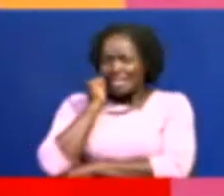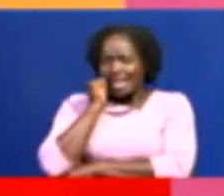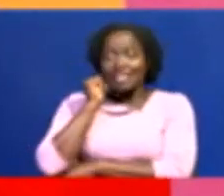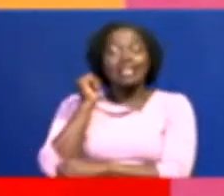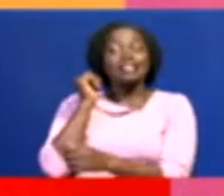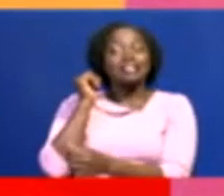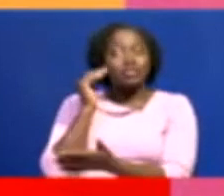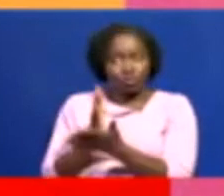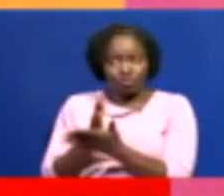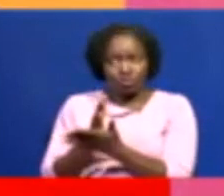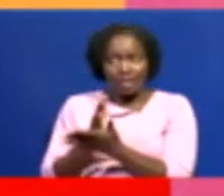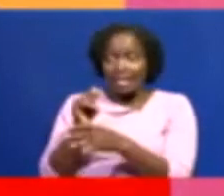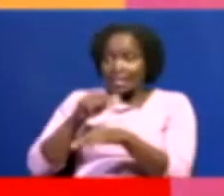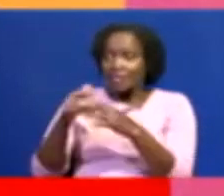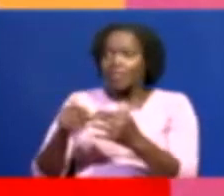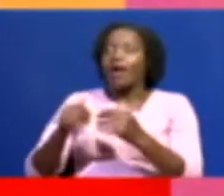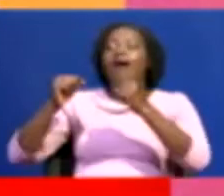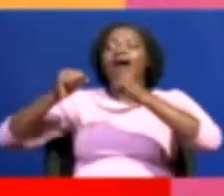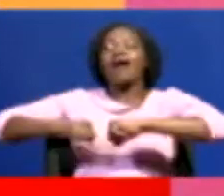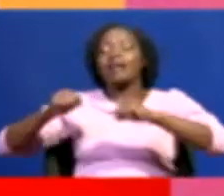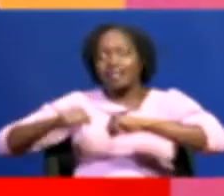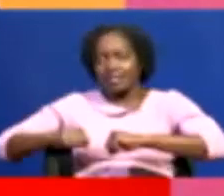this particular juncture, I totally agree.